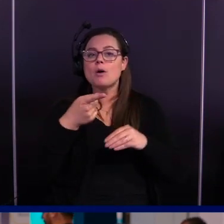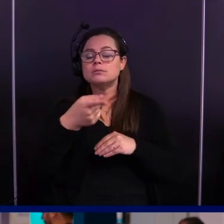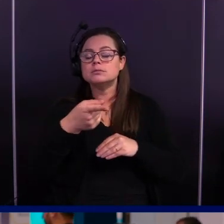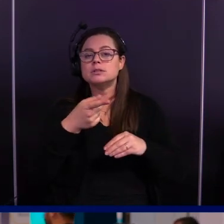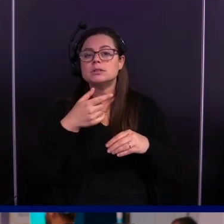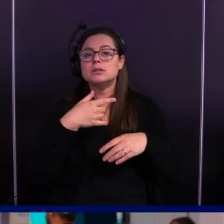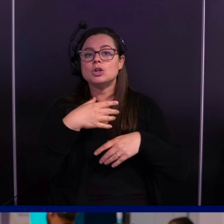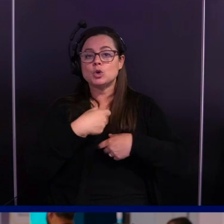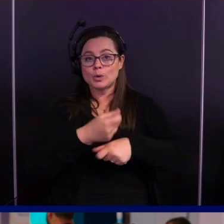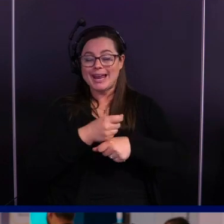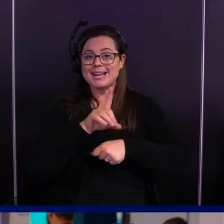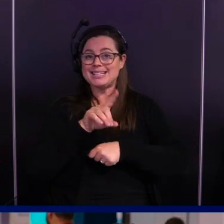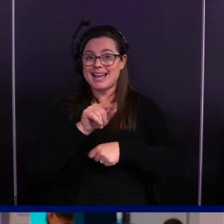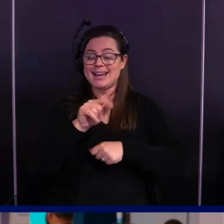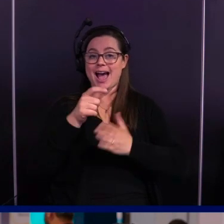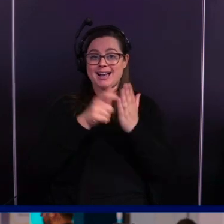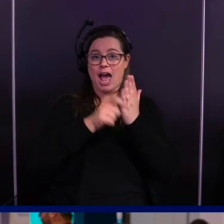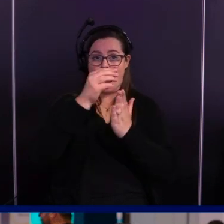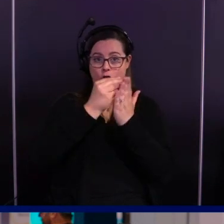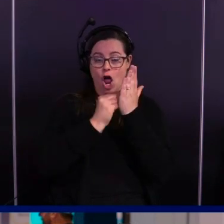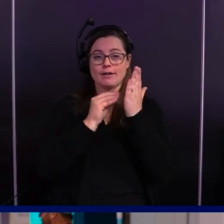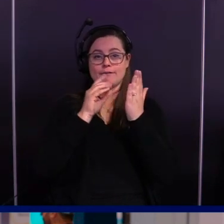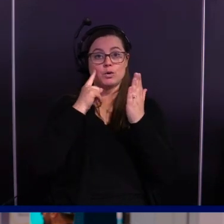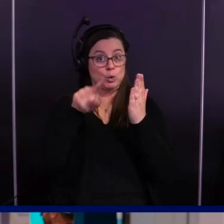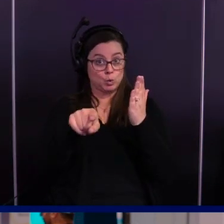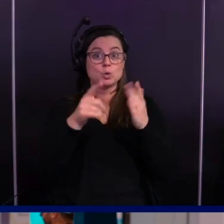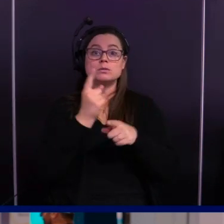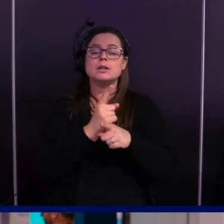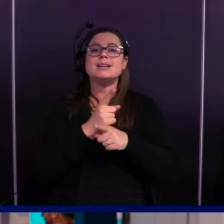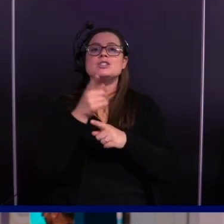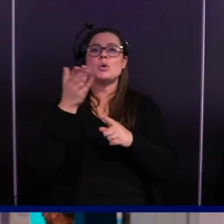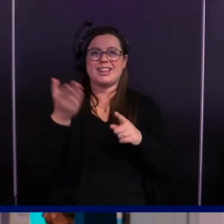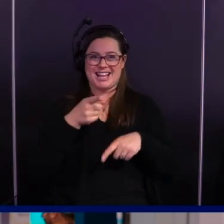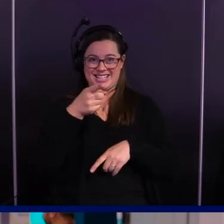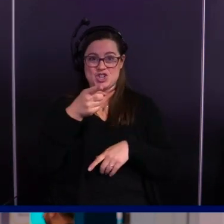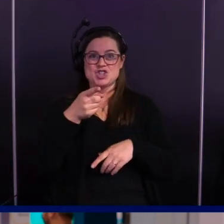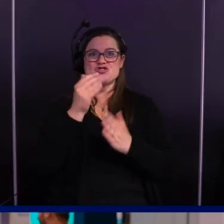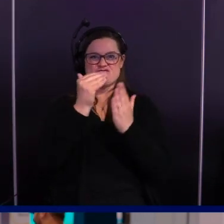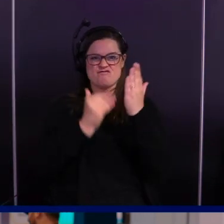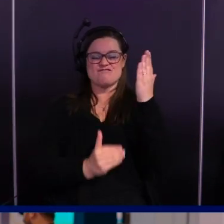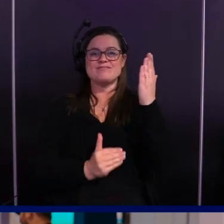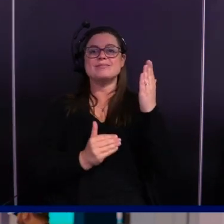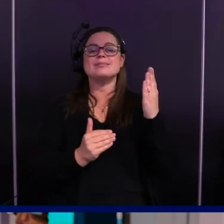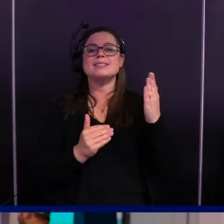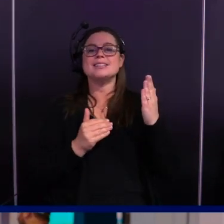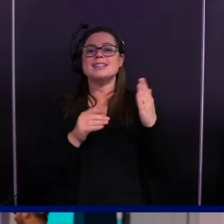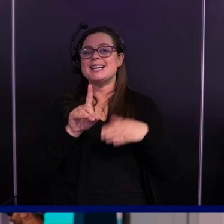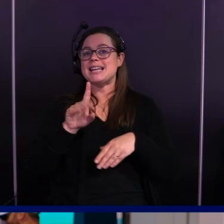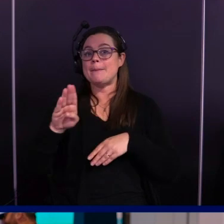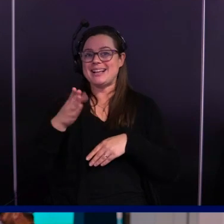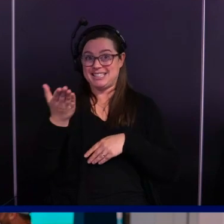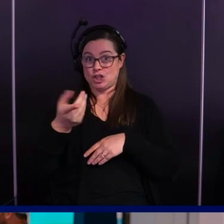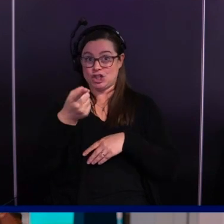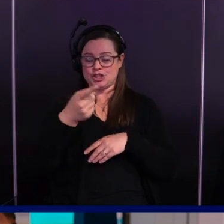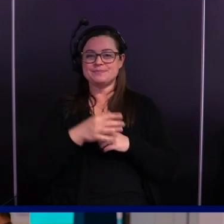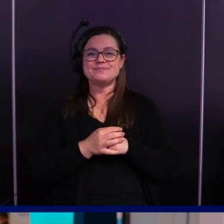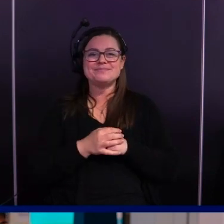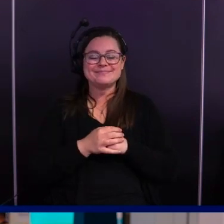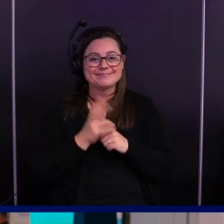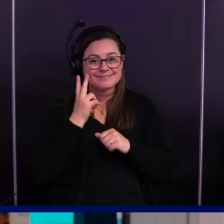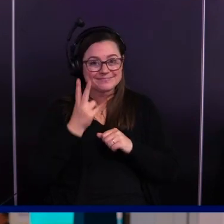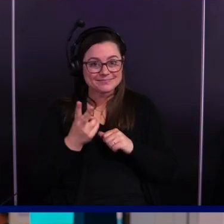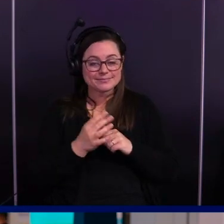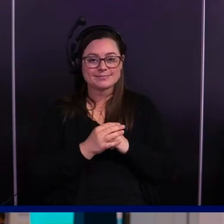a data catalog for you, right? This is where I'm going, data catalog here. Here is the database. You see, this is